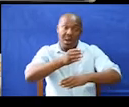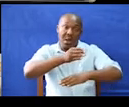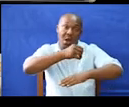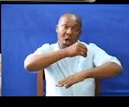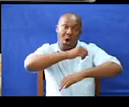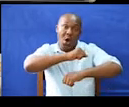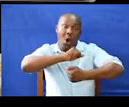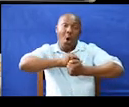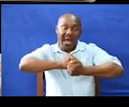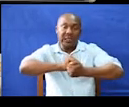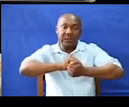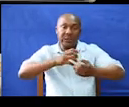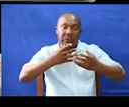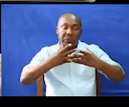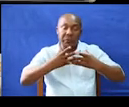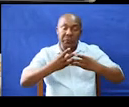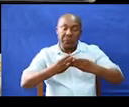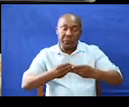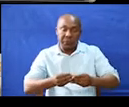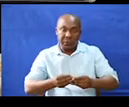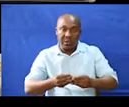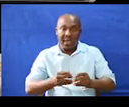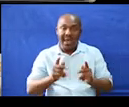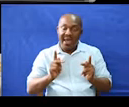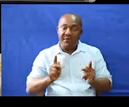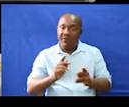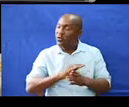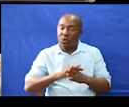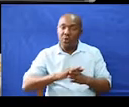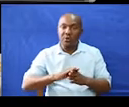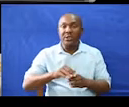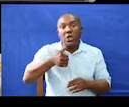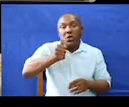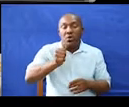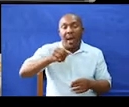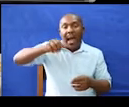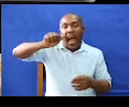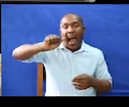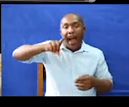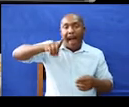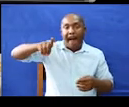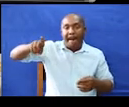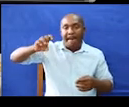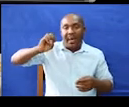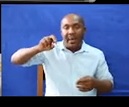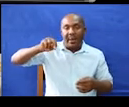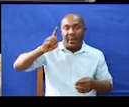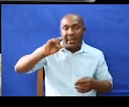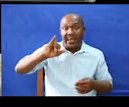Yes. If you don't use your appendix, means your appendix will perish.